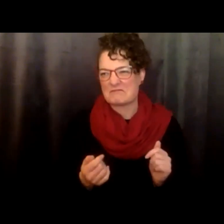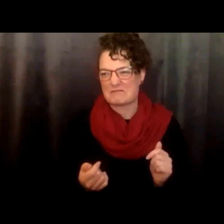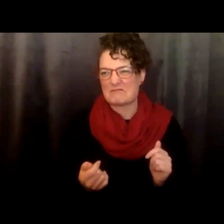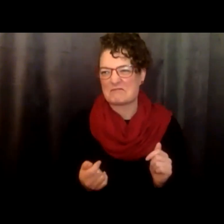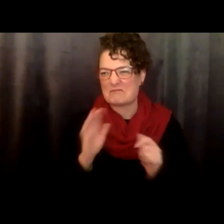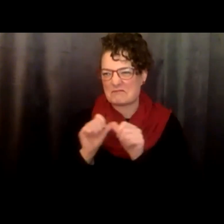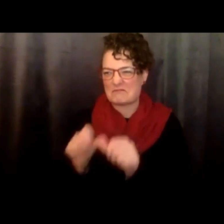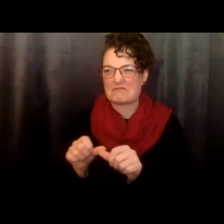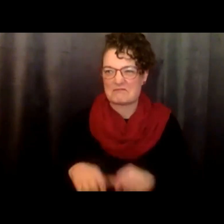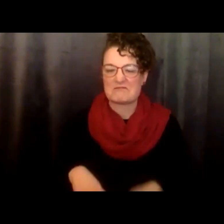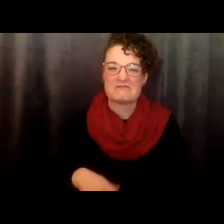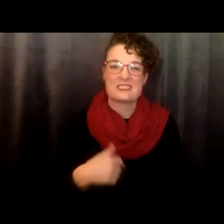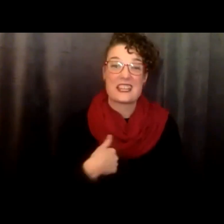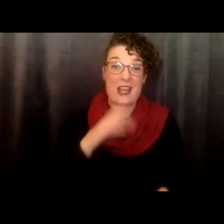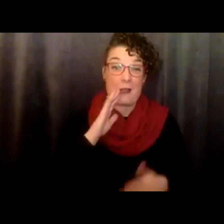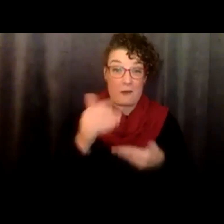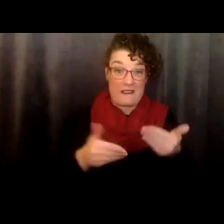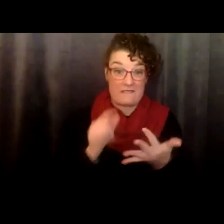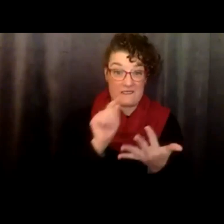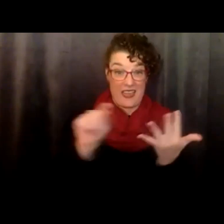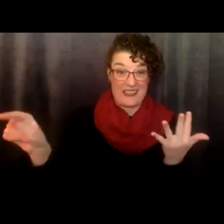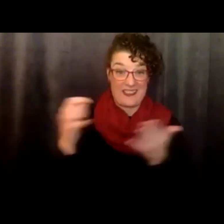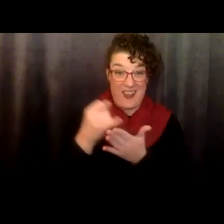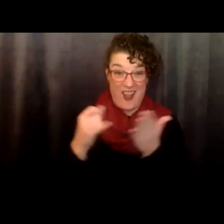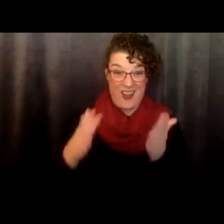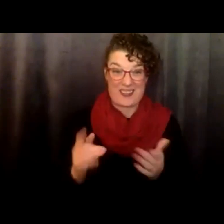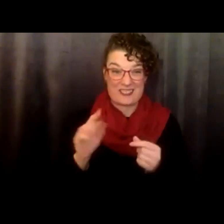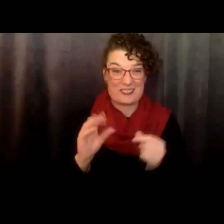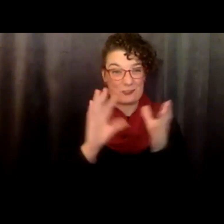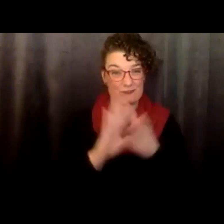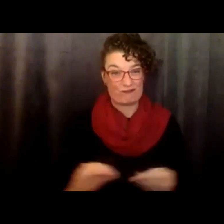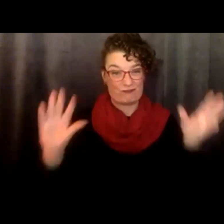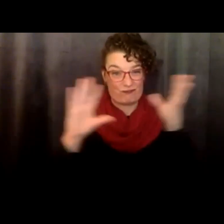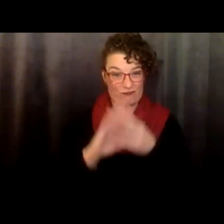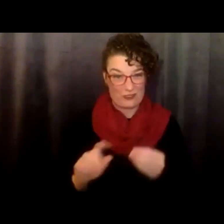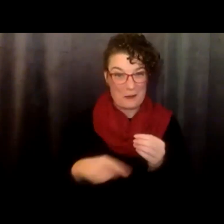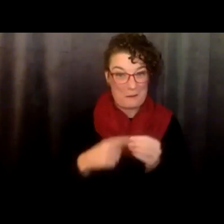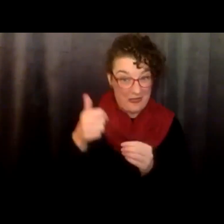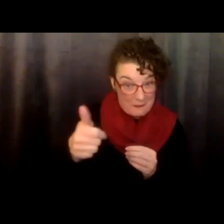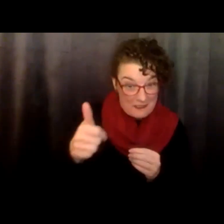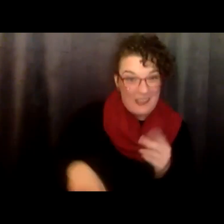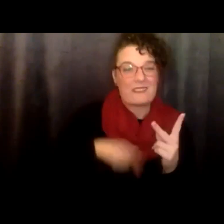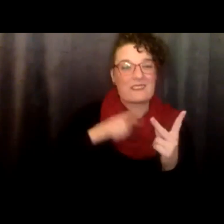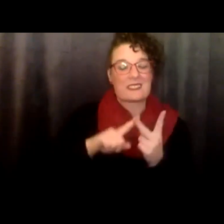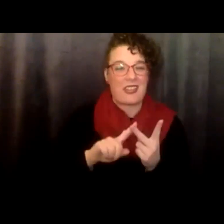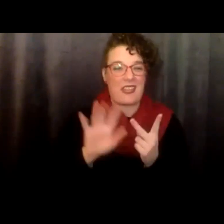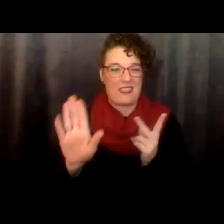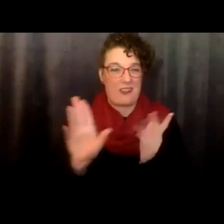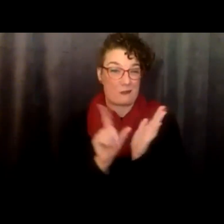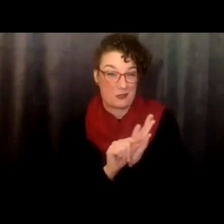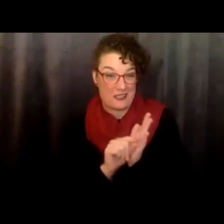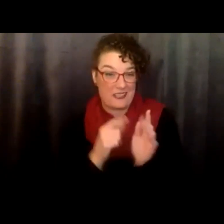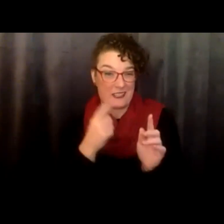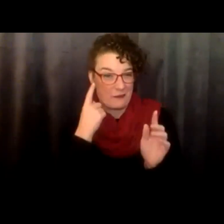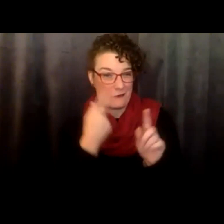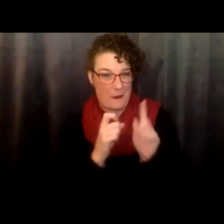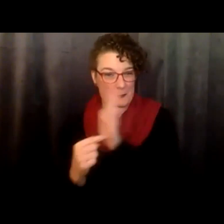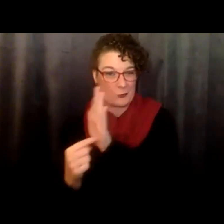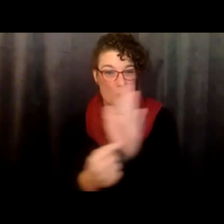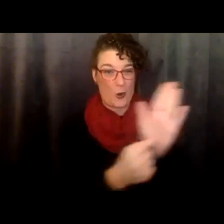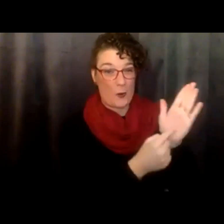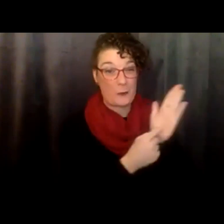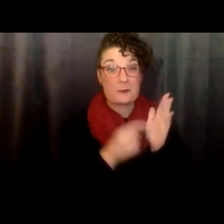introduce themselves and tell us about one of the prints that they have in the show. And this is gonna be a little bit of a house